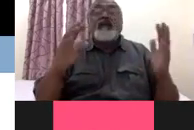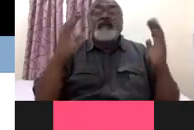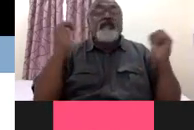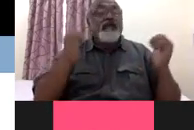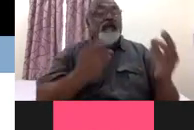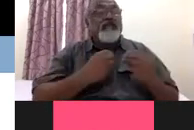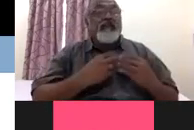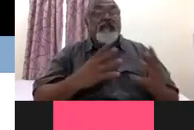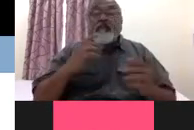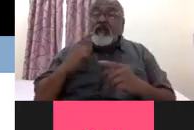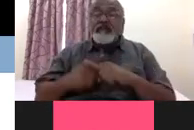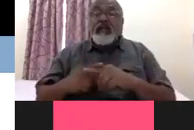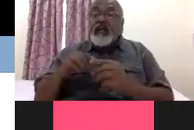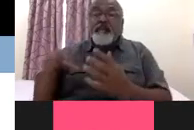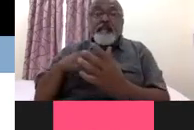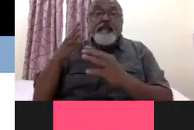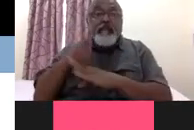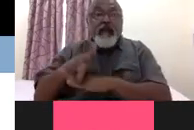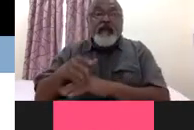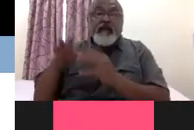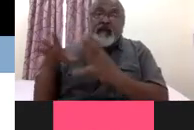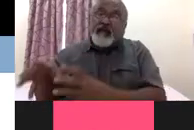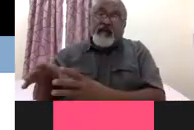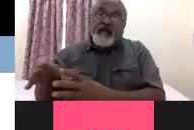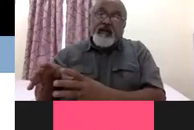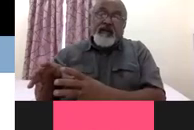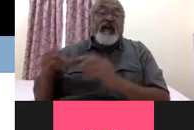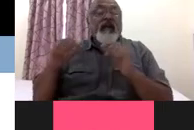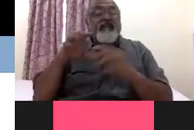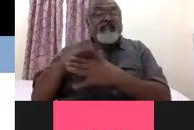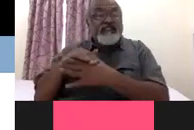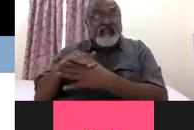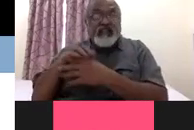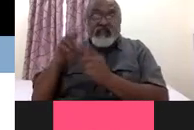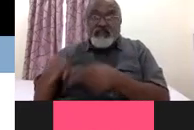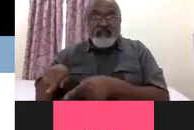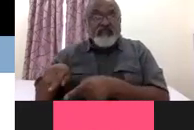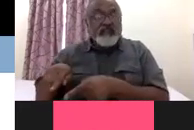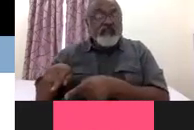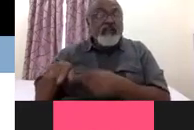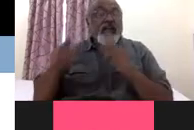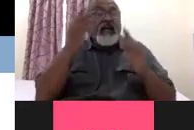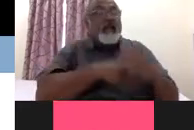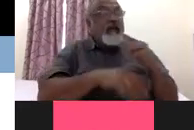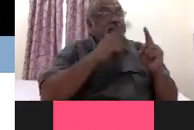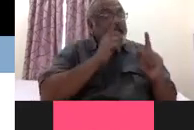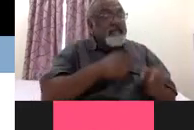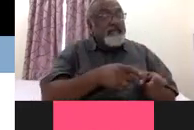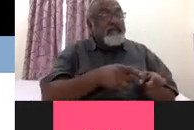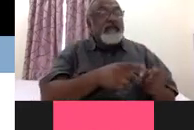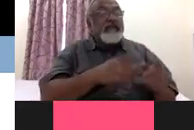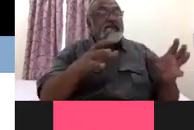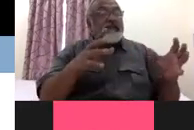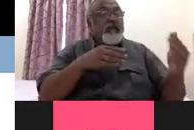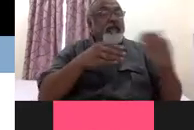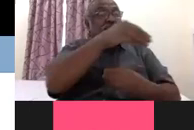the impairment. So it is a mix of both, while impairment is physical. And secondly, impairment, as my fellow participant suggested,